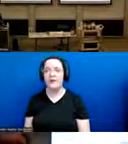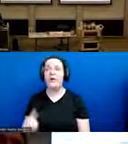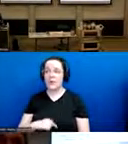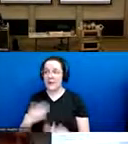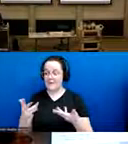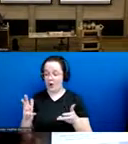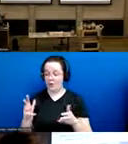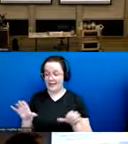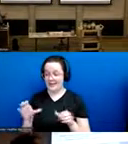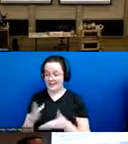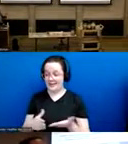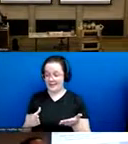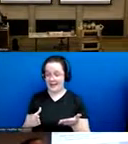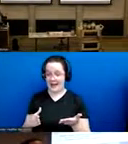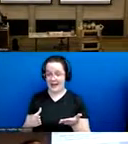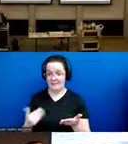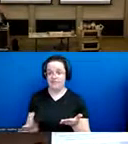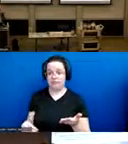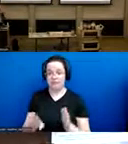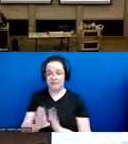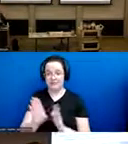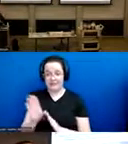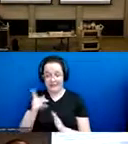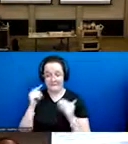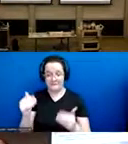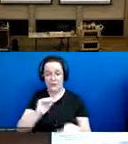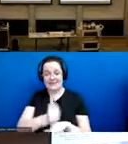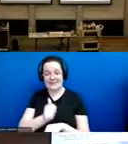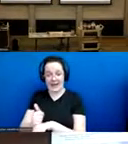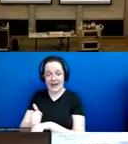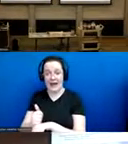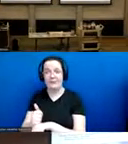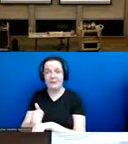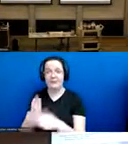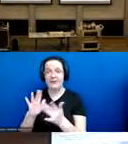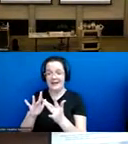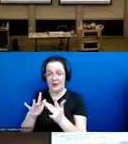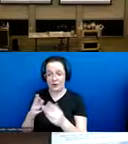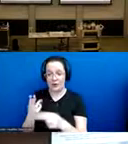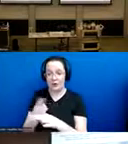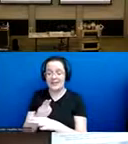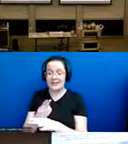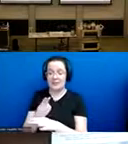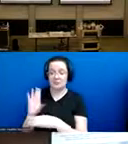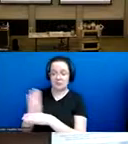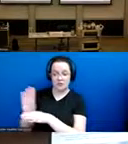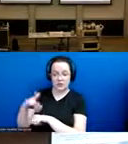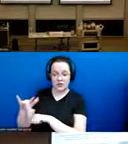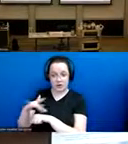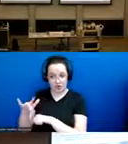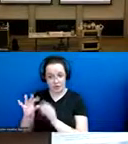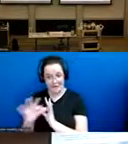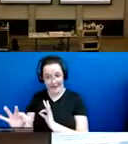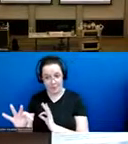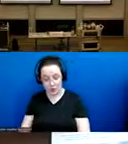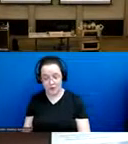really a lot of development into setting up a real network that uses commercial fiber that is now connecting